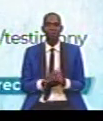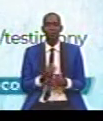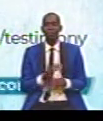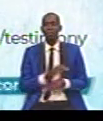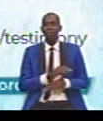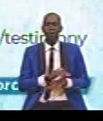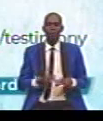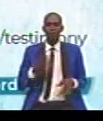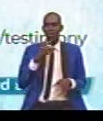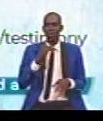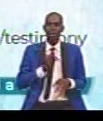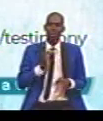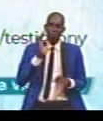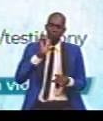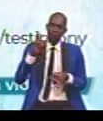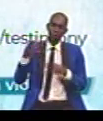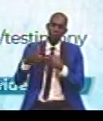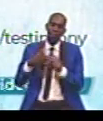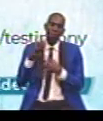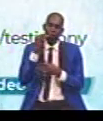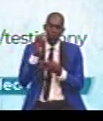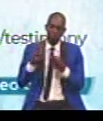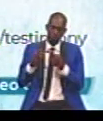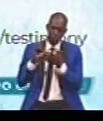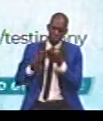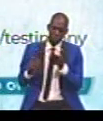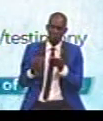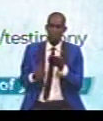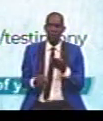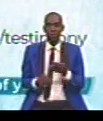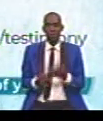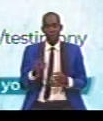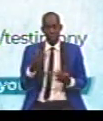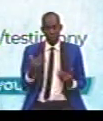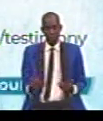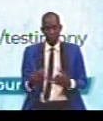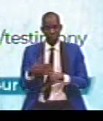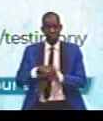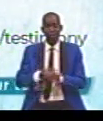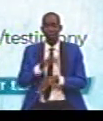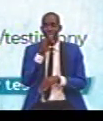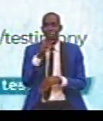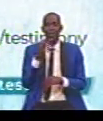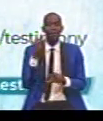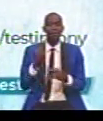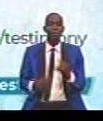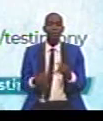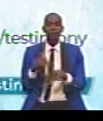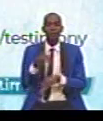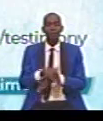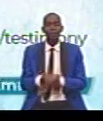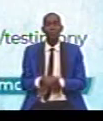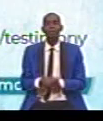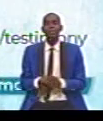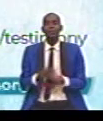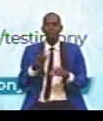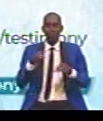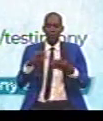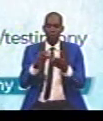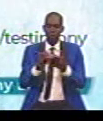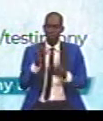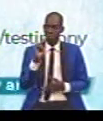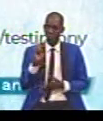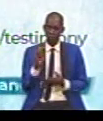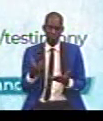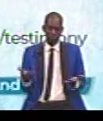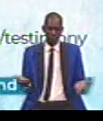go and check it. Today is the last day. This is the last night. Share the testimony with the people of God tonight and put the